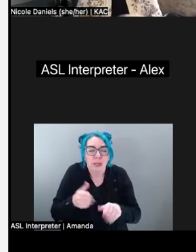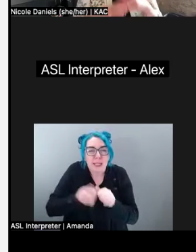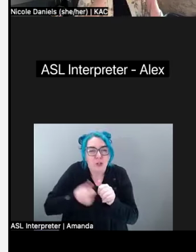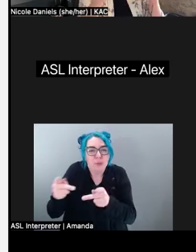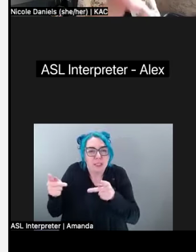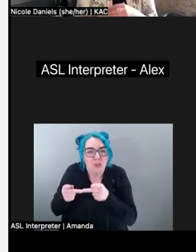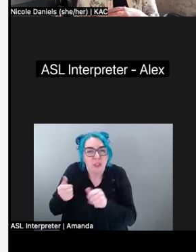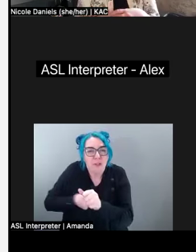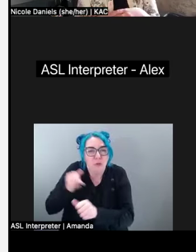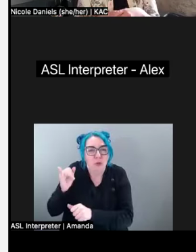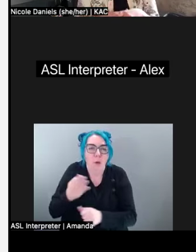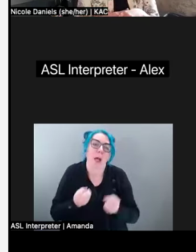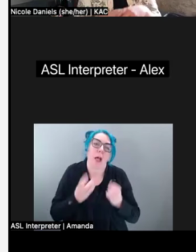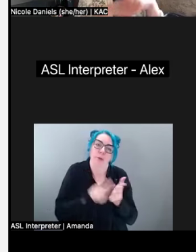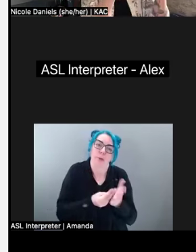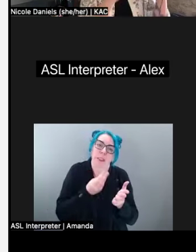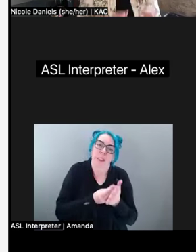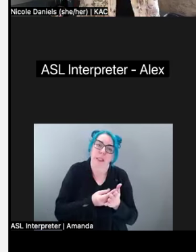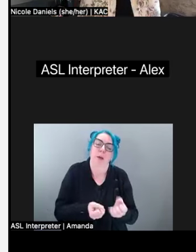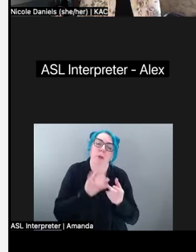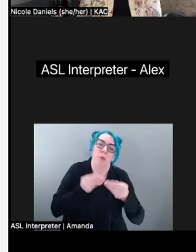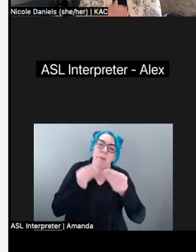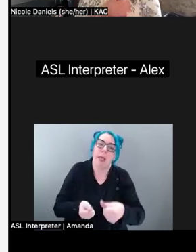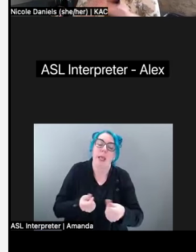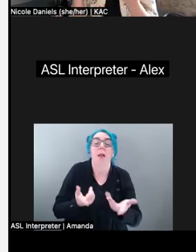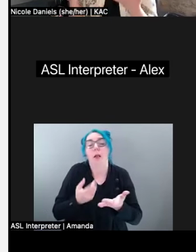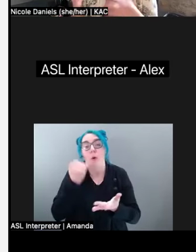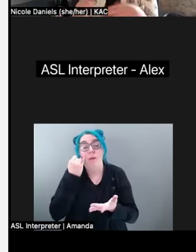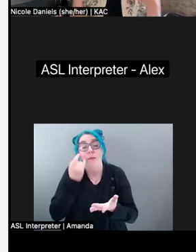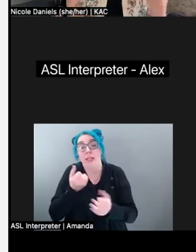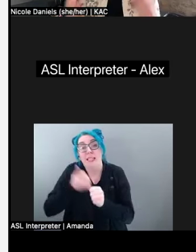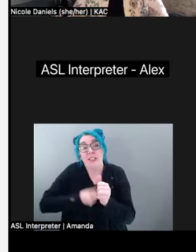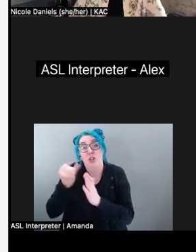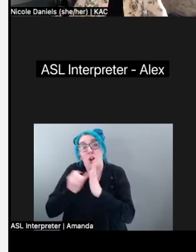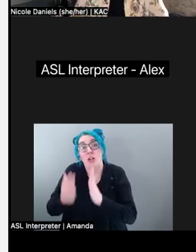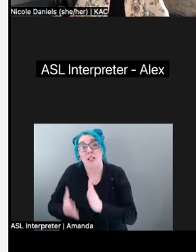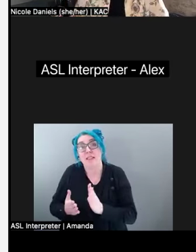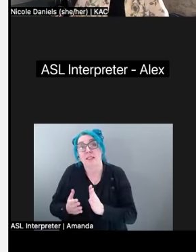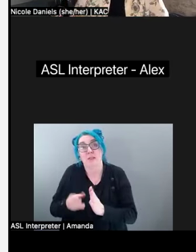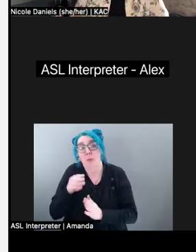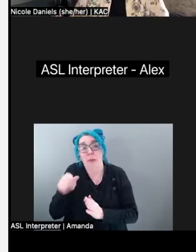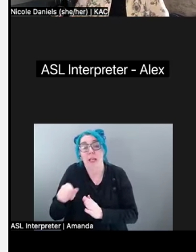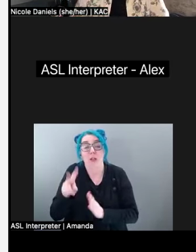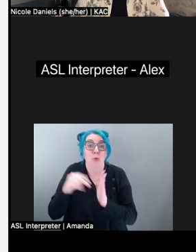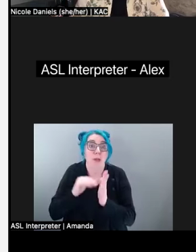like, say you offer $2,000 per artist times 5 artists, something like that.